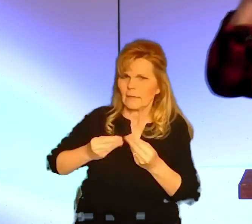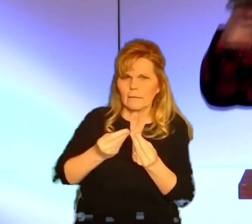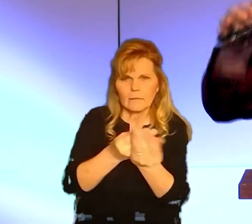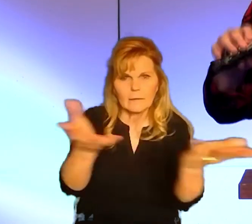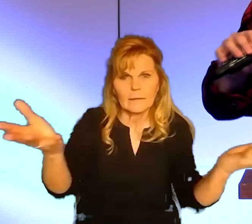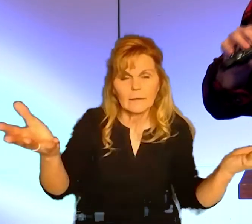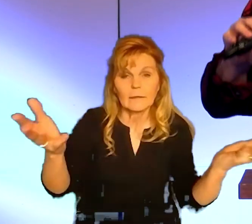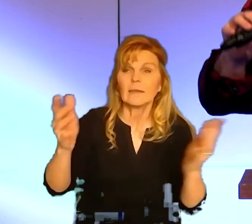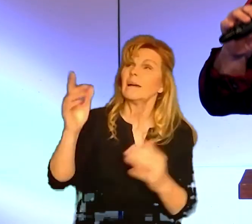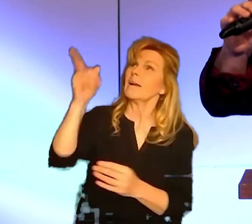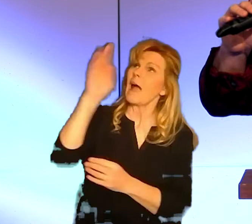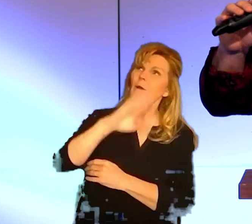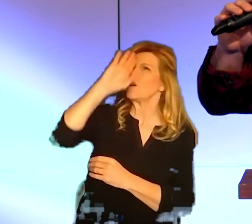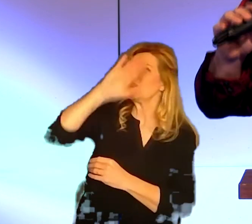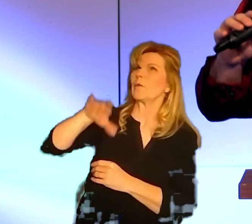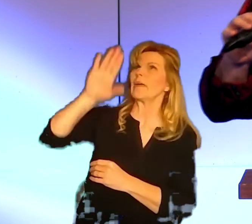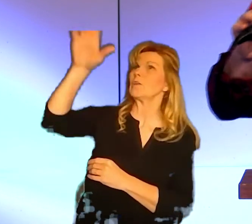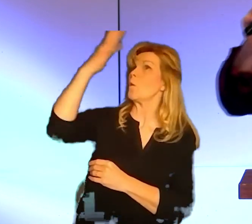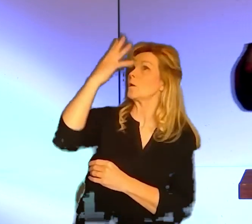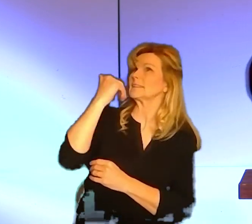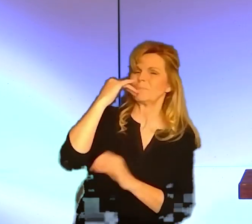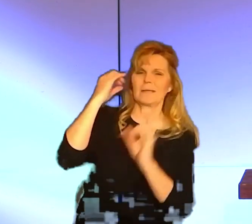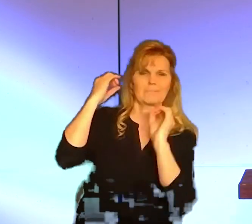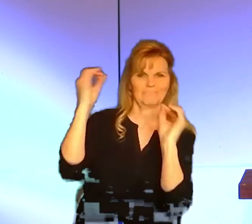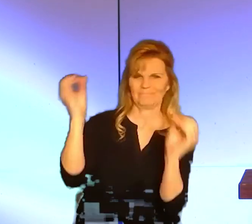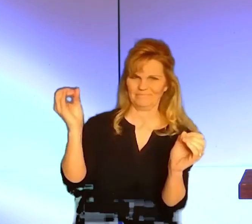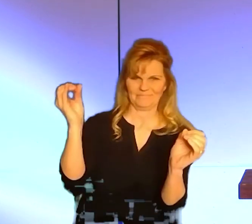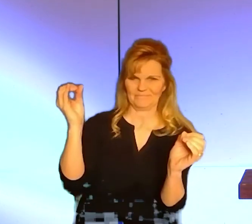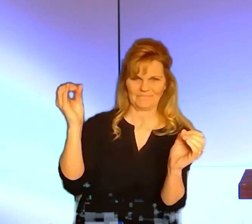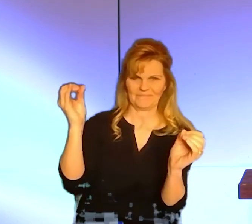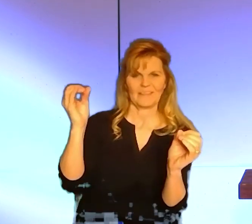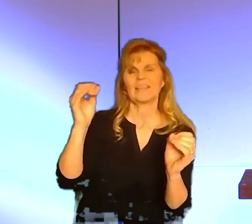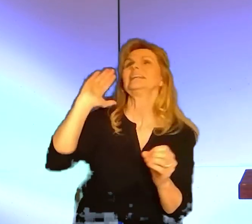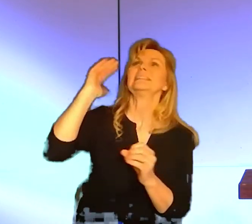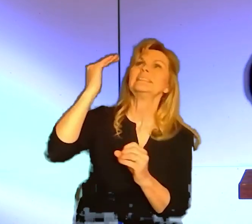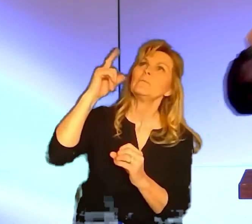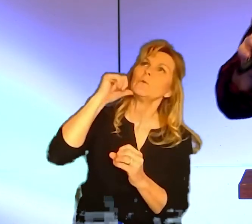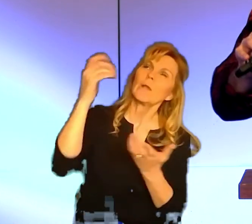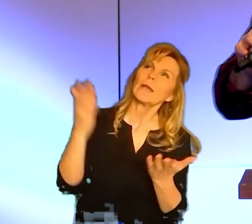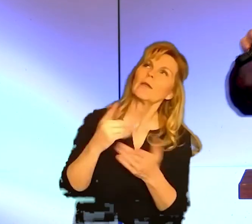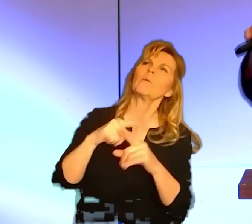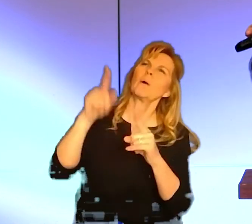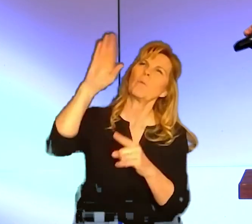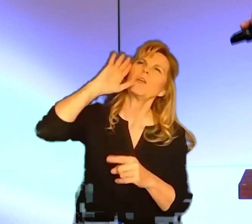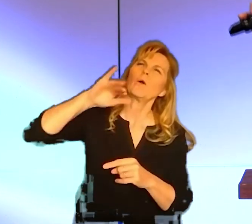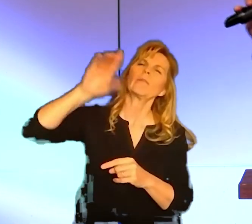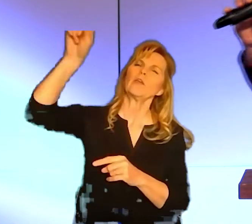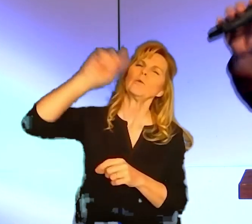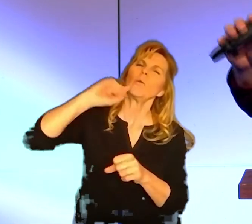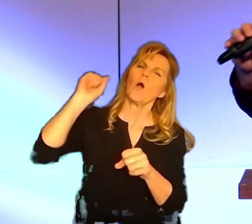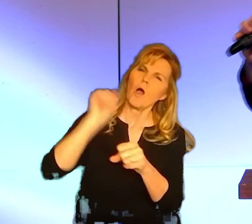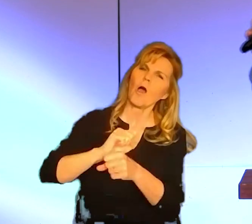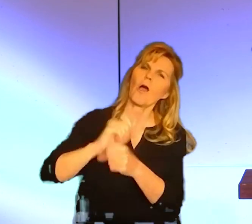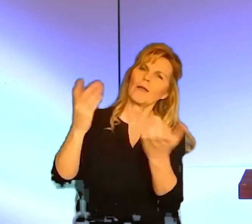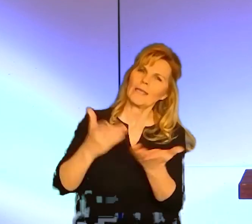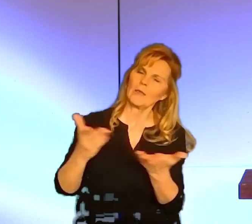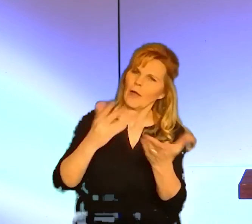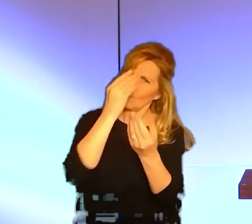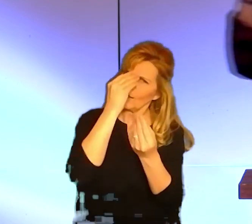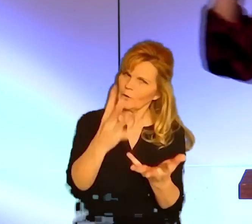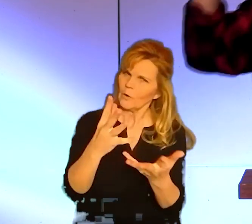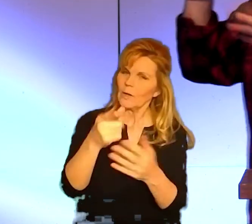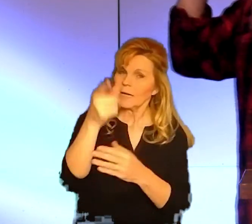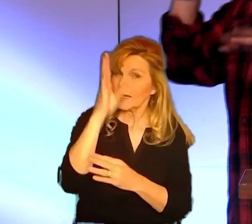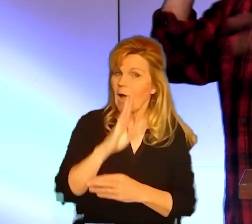not sleeping. It might seem like that you're not present, but you are present. And I just want to say this with you.